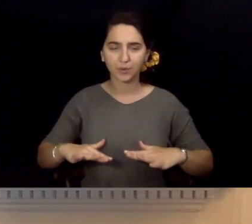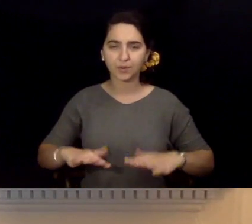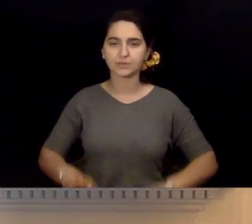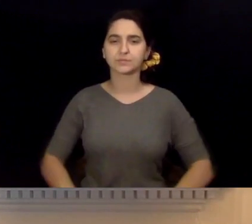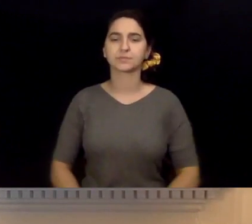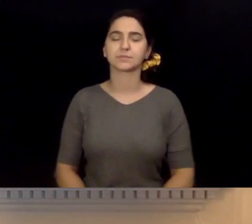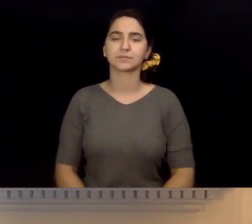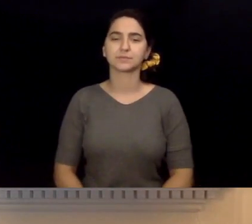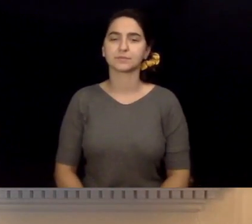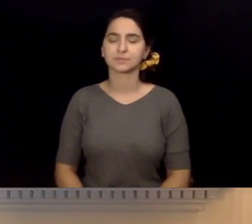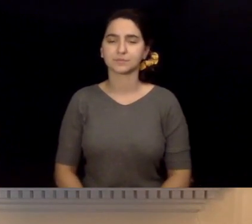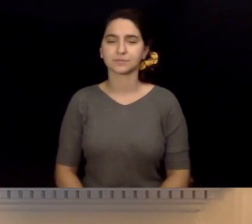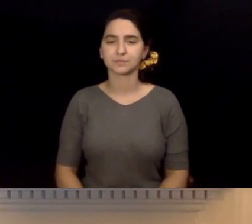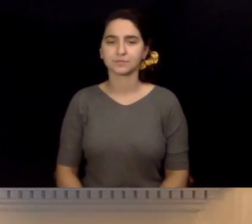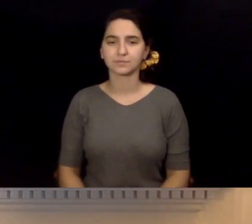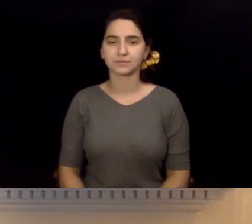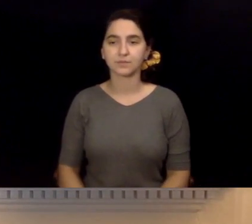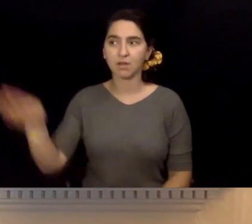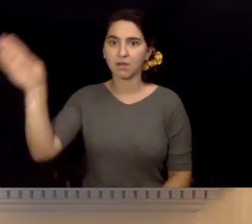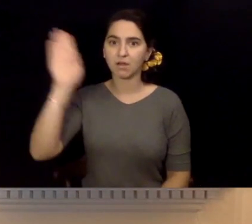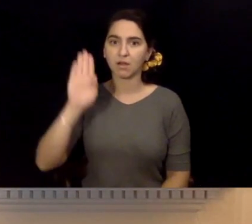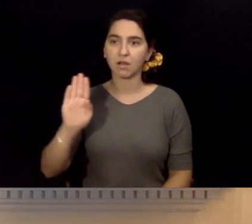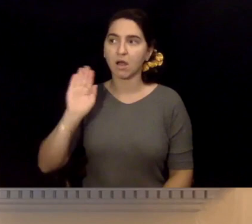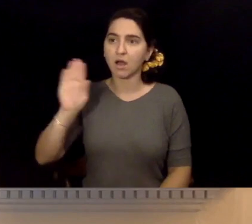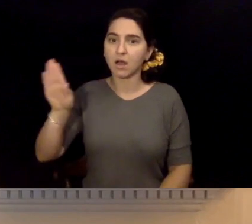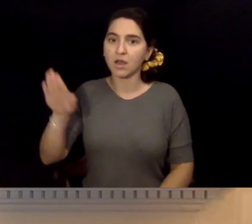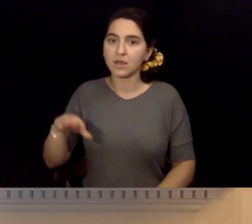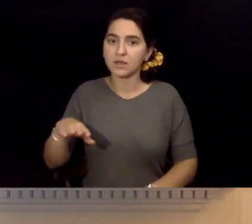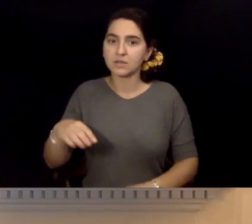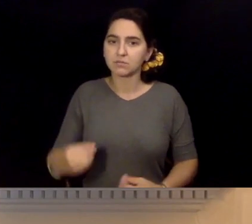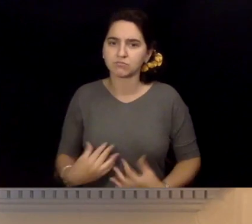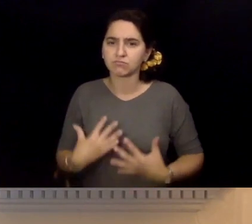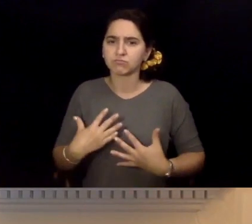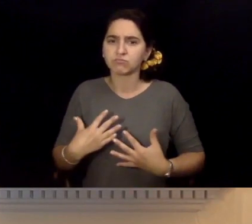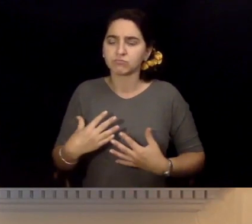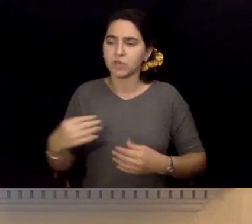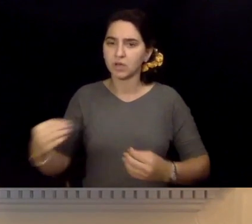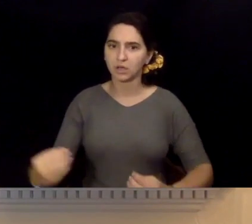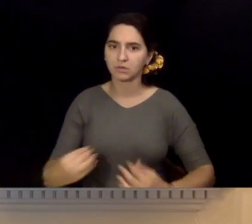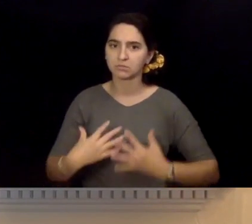to breathe in the breath of God,